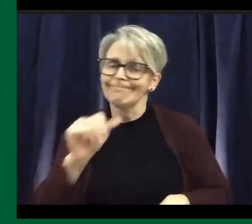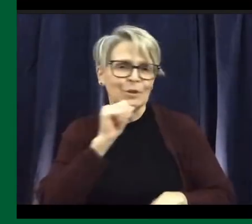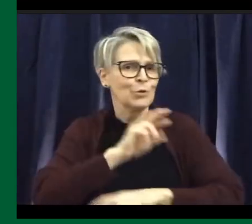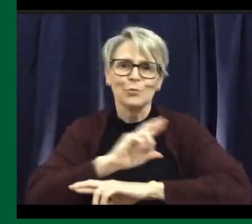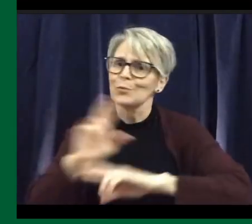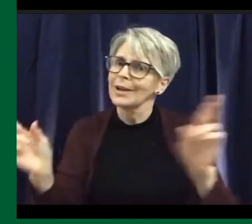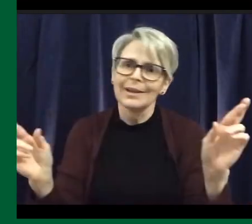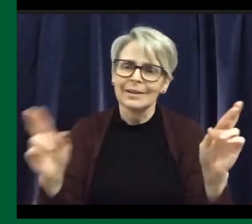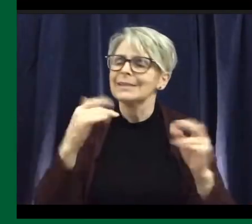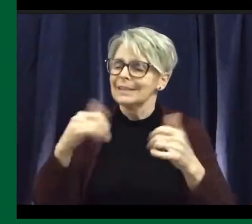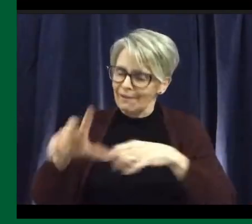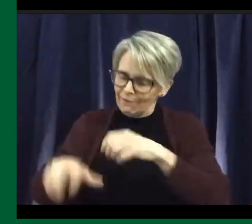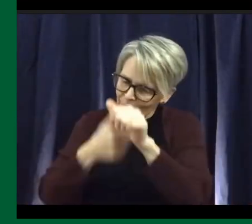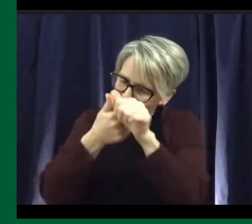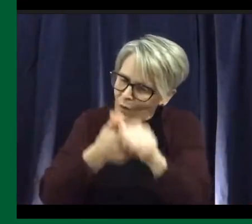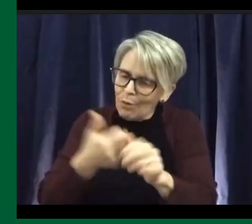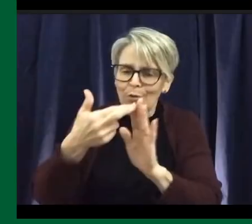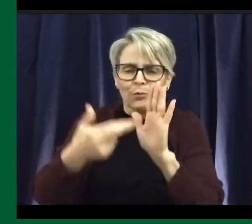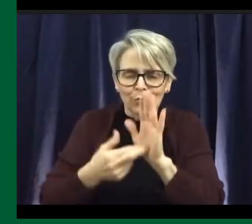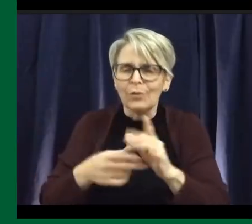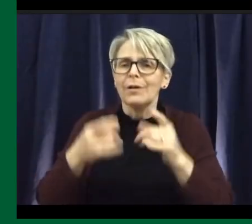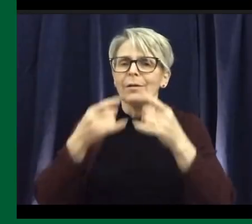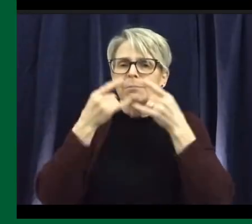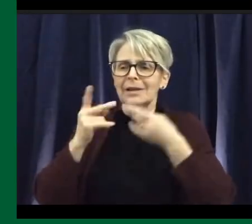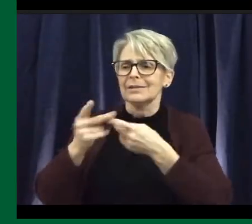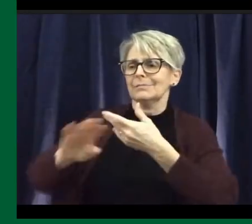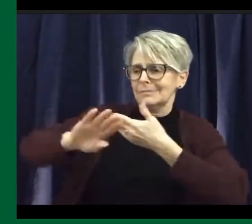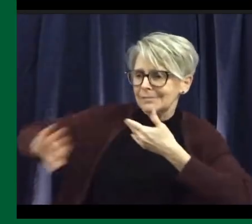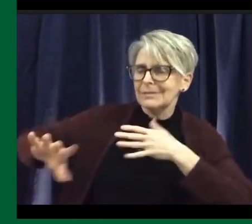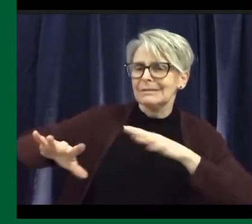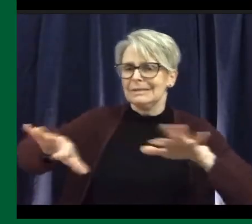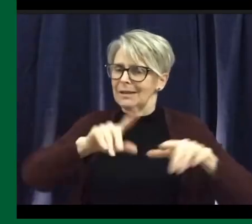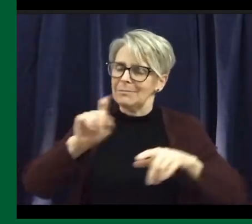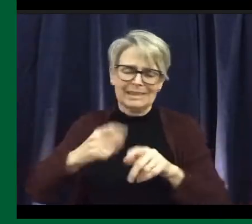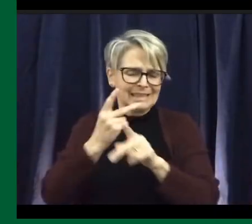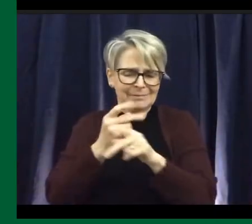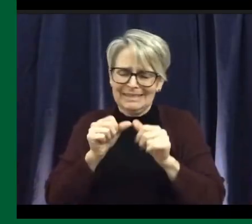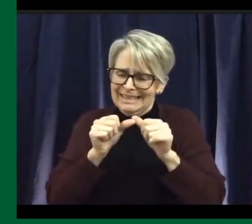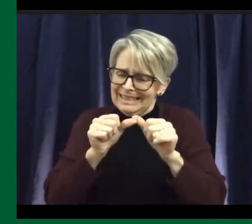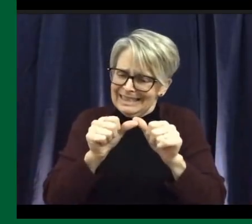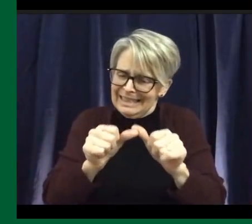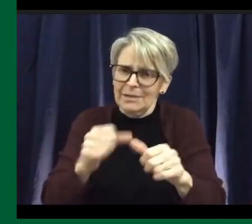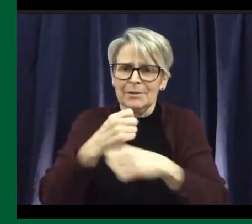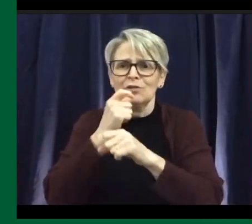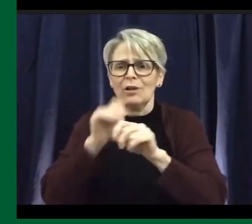orders and ensuring that we keep everyone safe as we move through the vaccination program. Thank you.